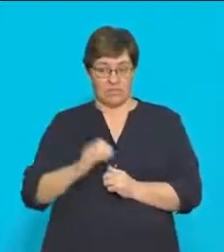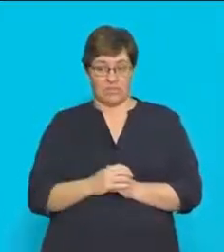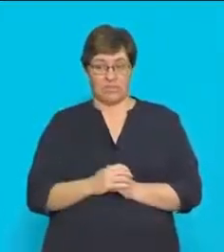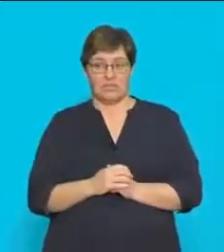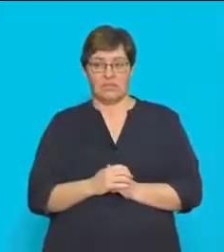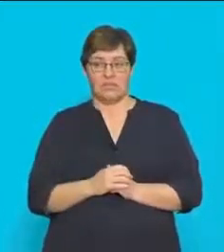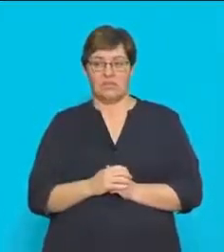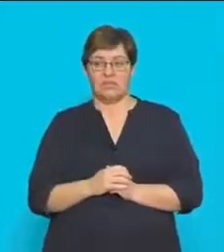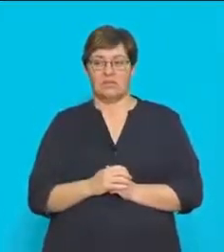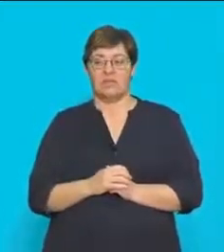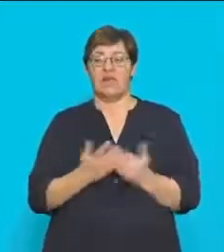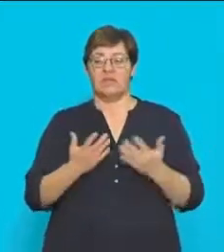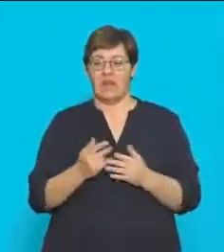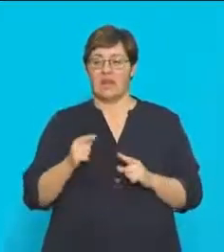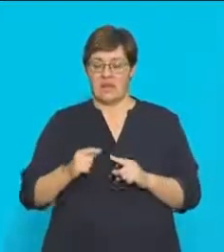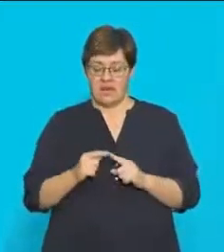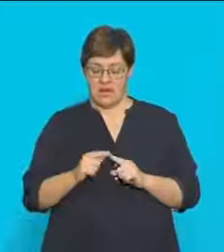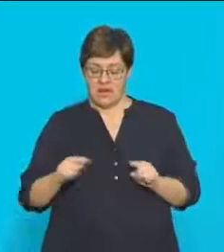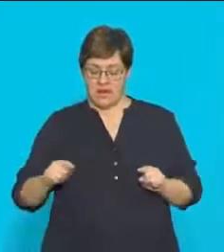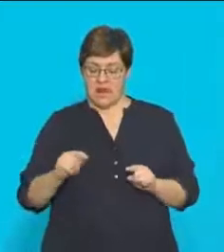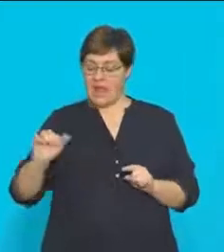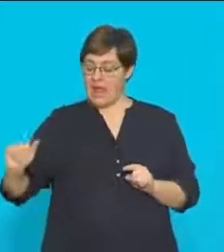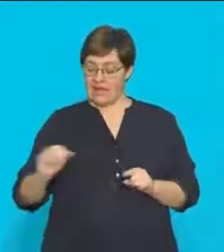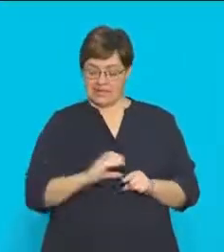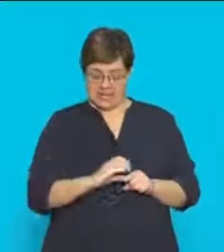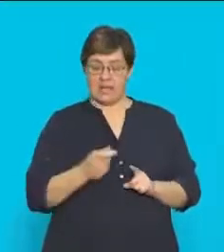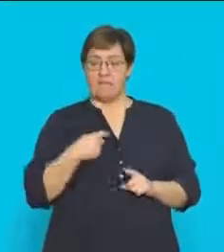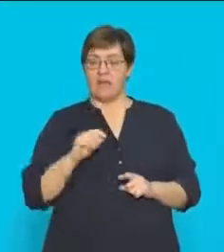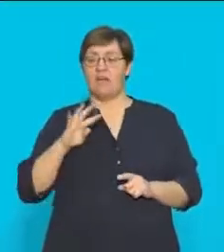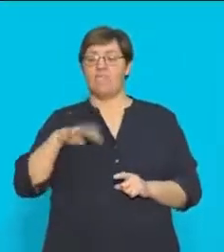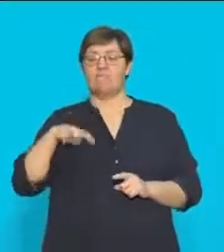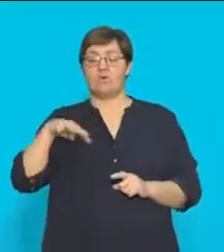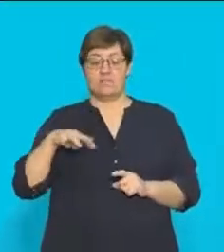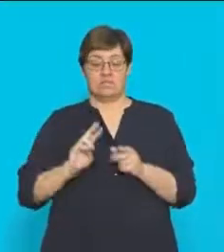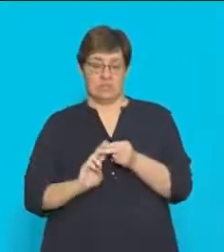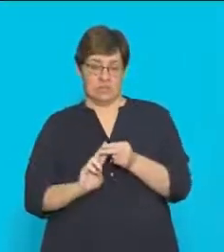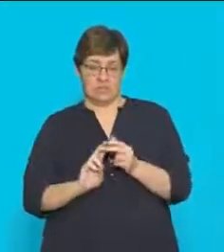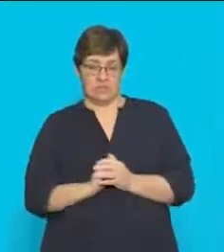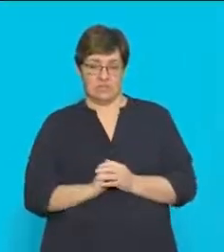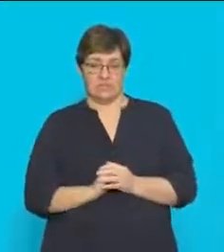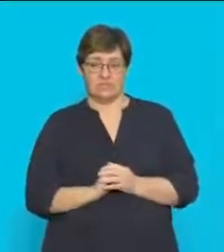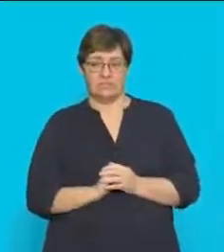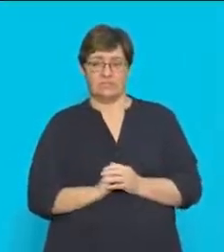105 degrees, and the length of this side AC, which is 14 units.